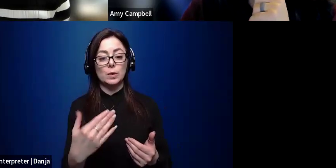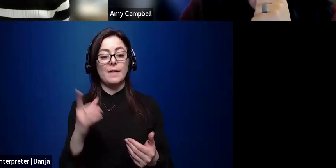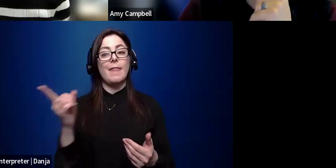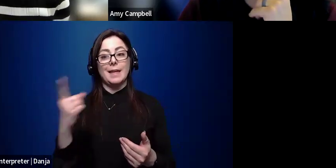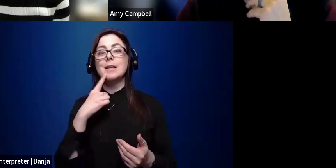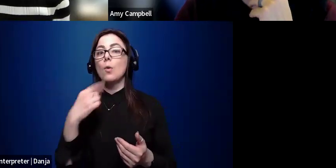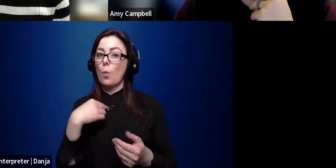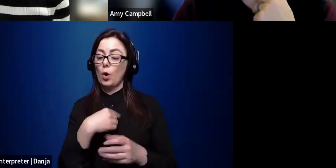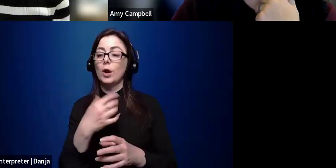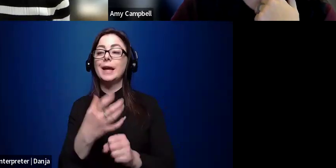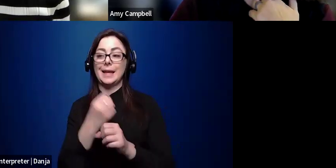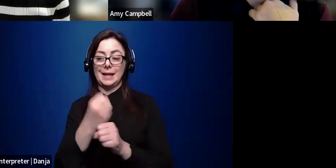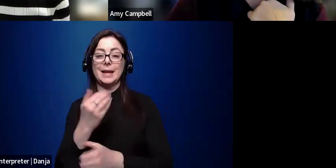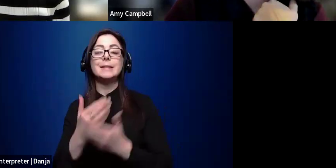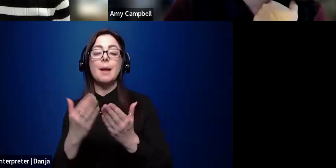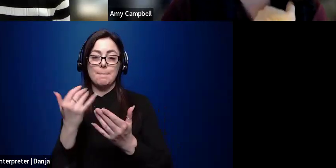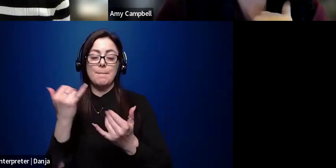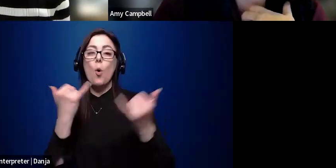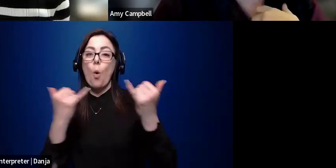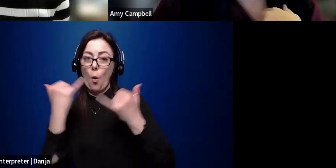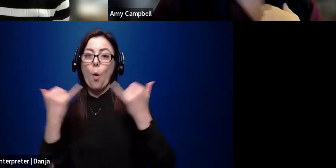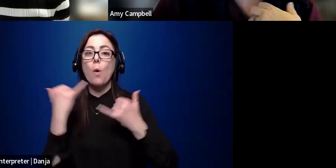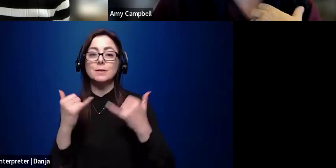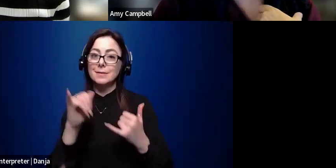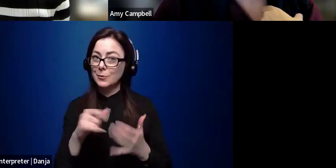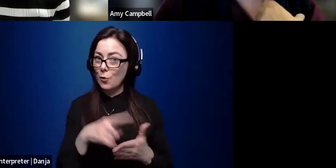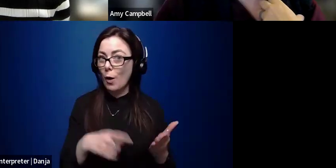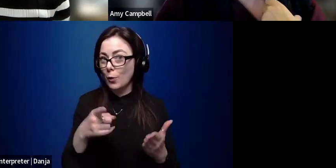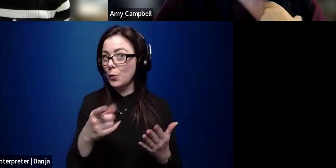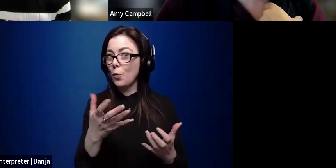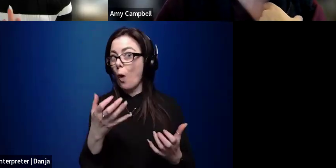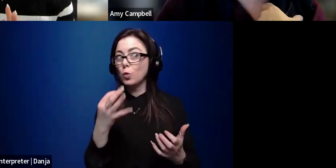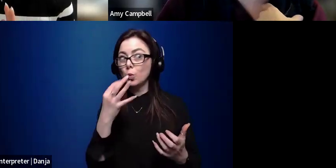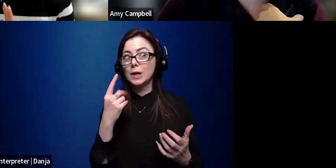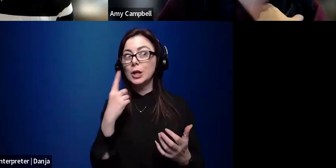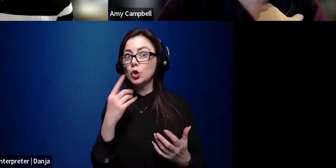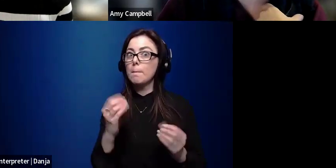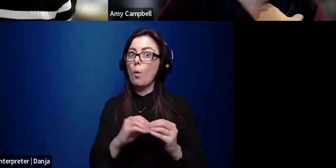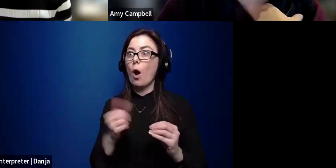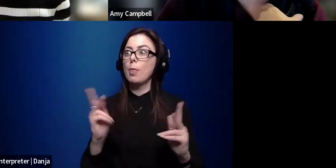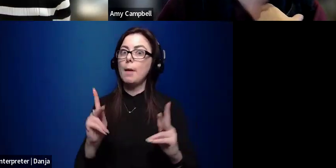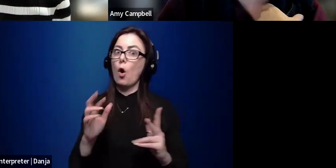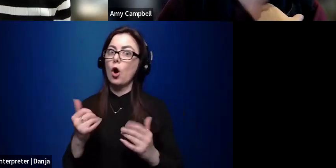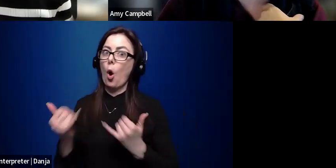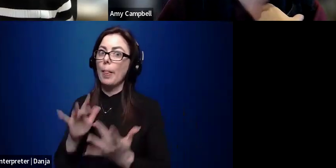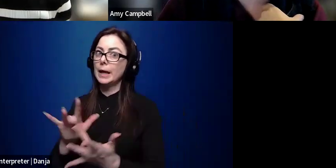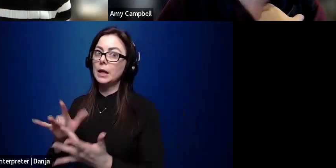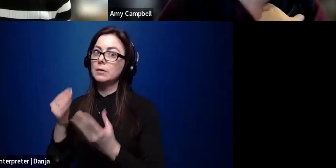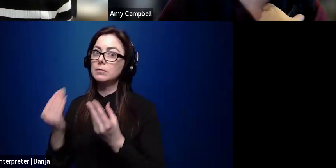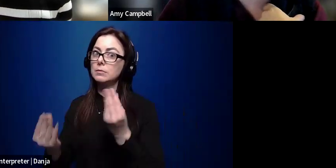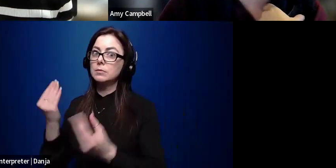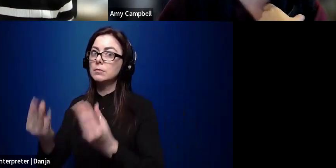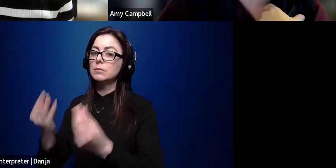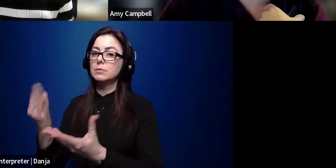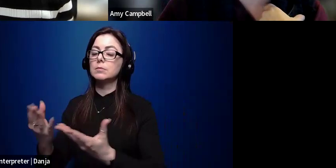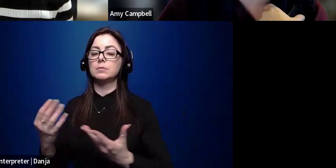what you want to hear. And they appreciate you reaching out. So that's something that you can do very easily